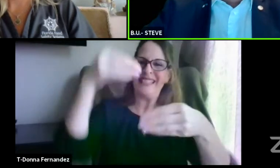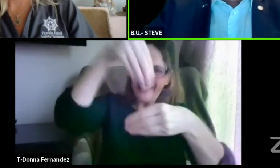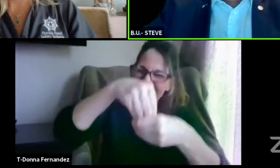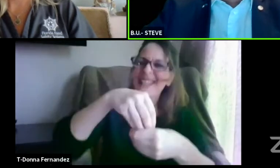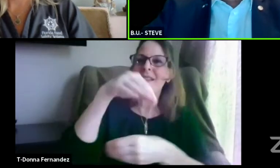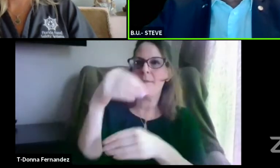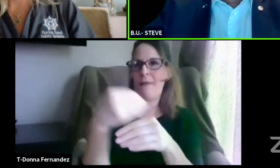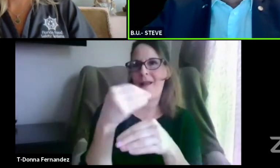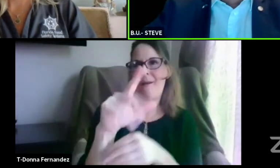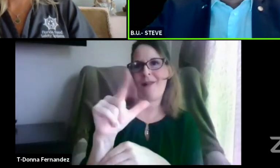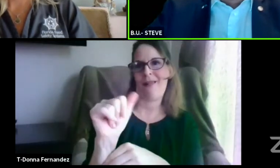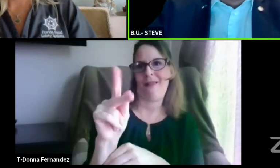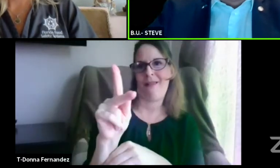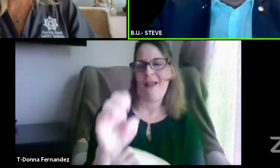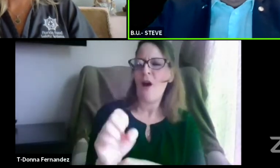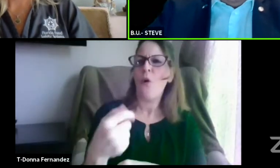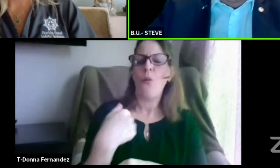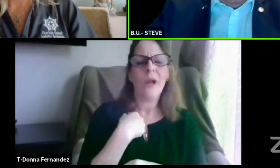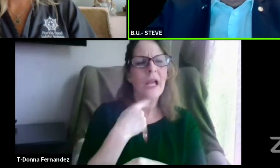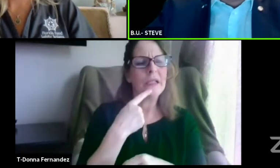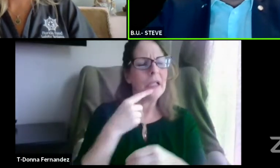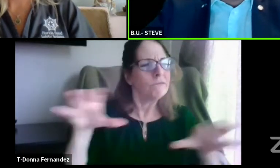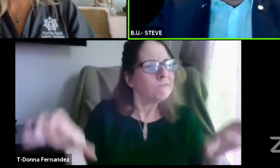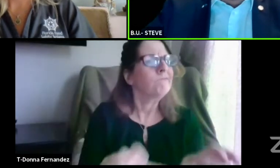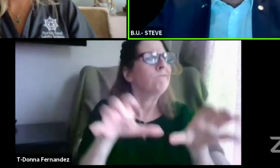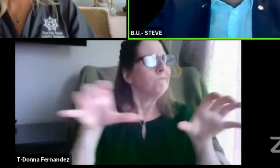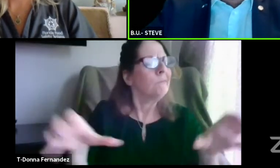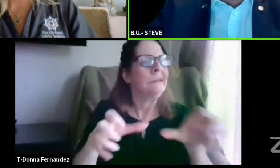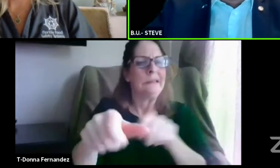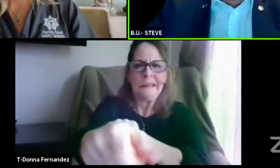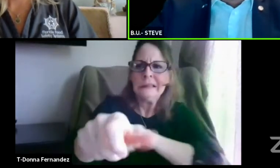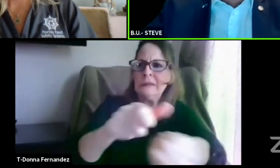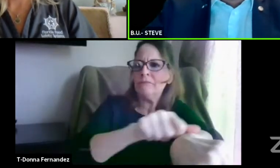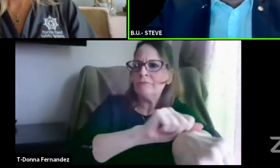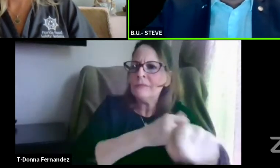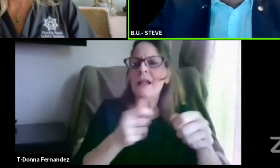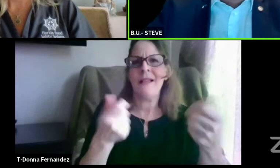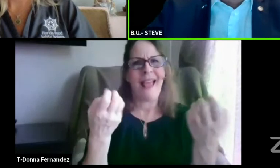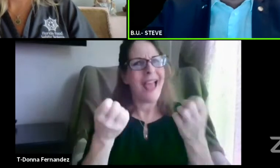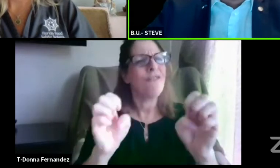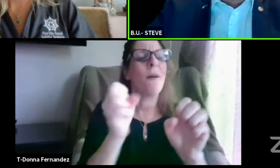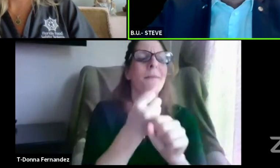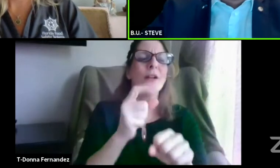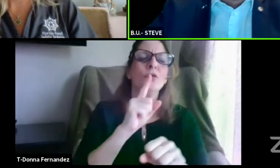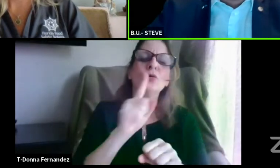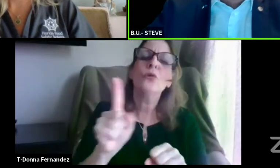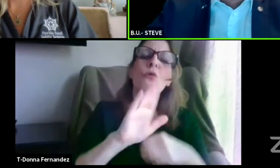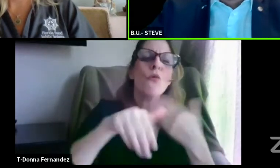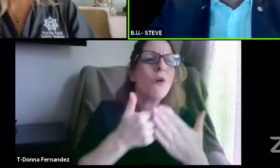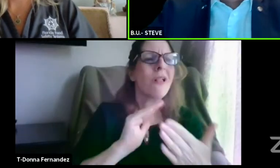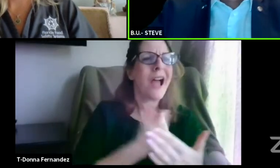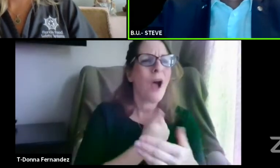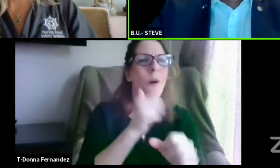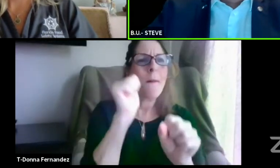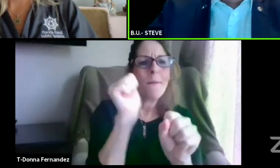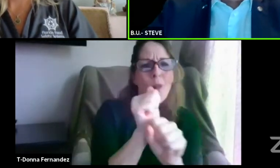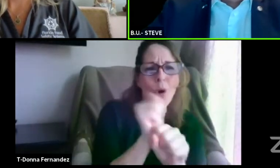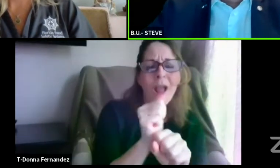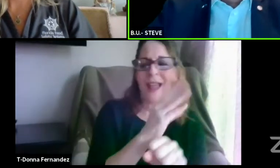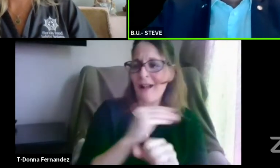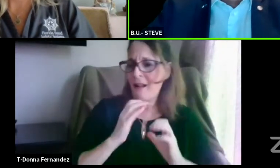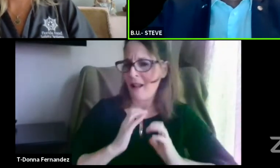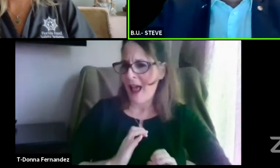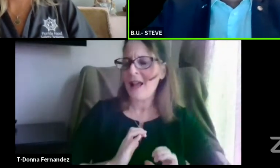We've taken extraordinary measures during this pandemic to ensure the safety of our employees and clients.